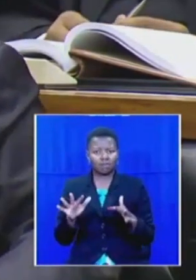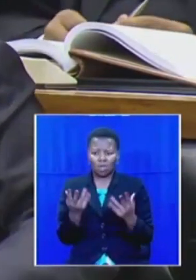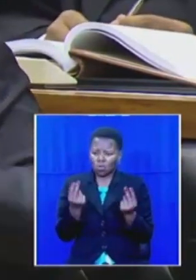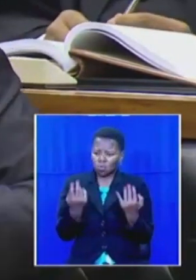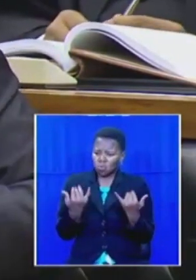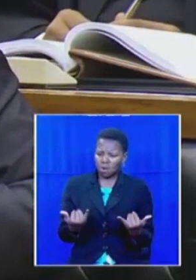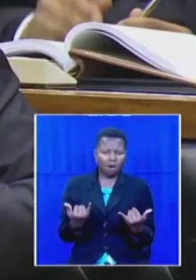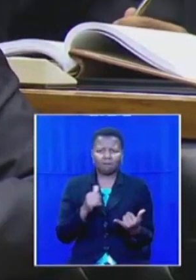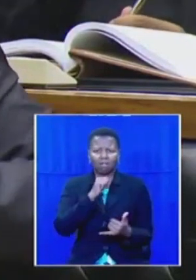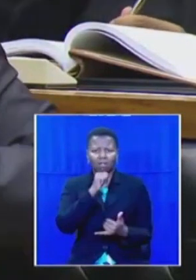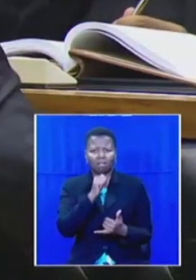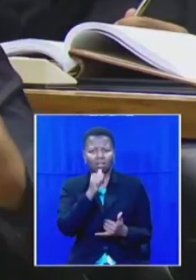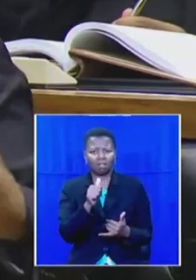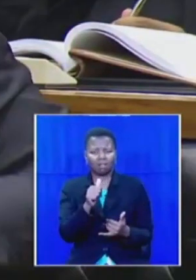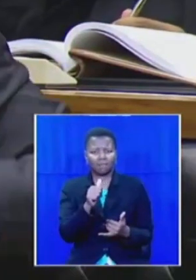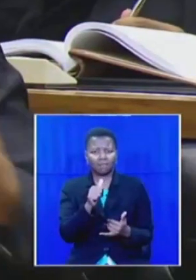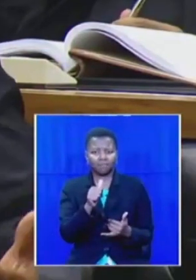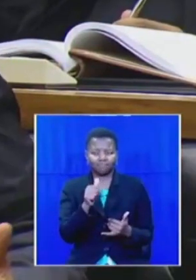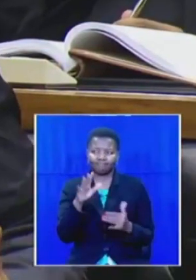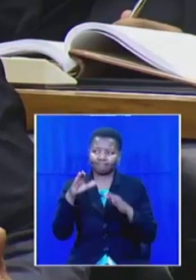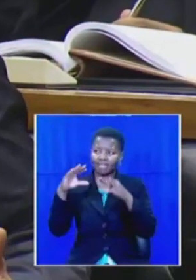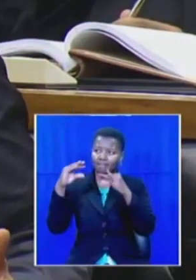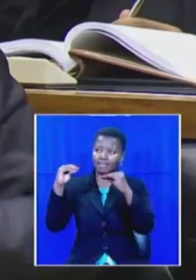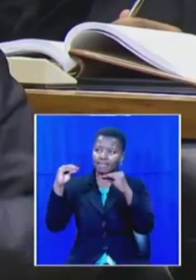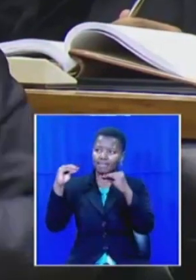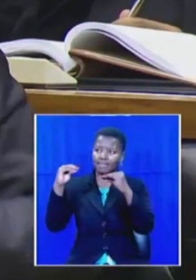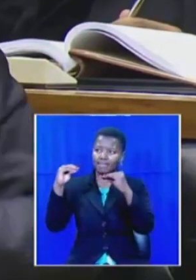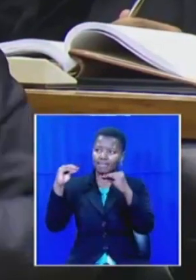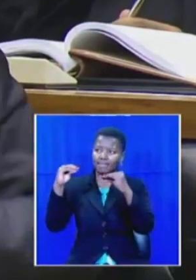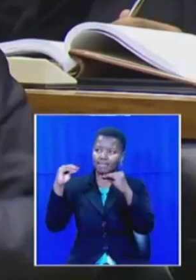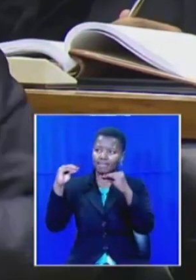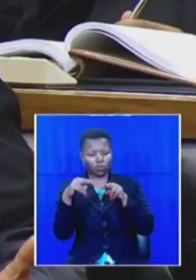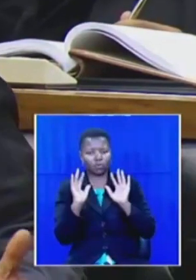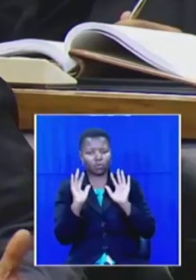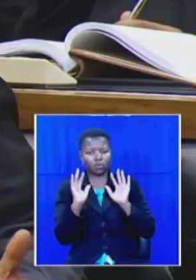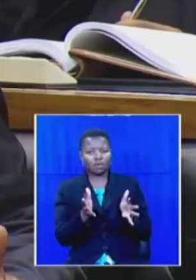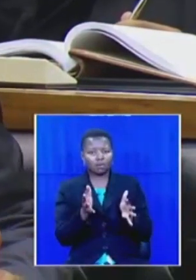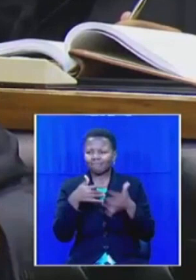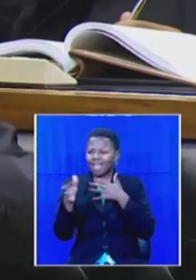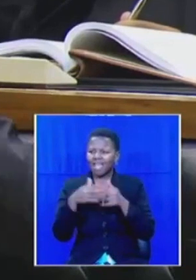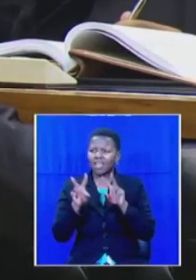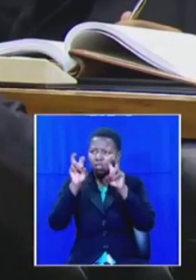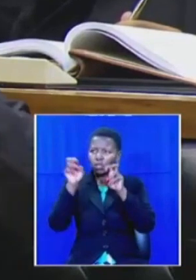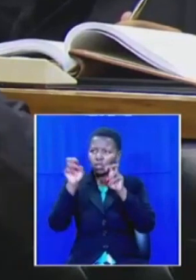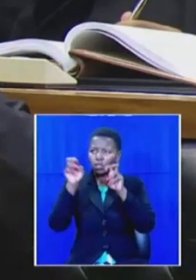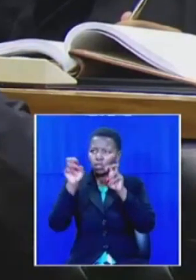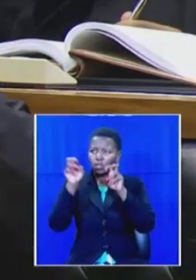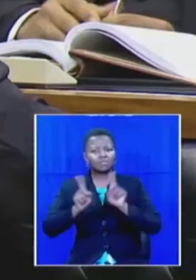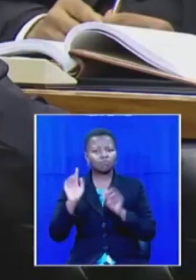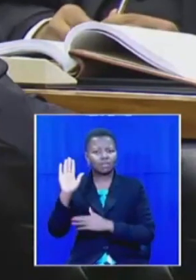it. The markets have their own temperament on any other issue.